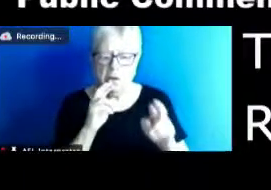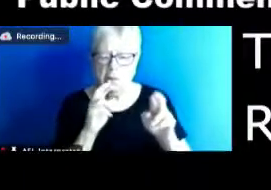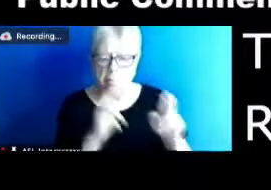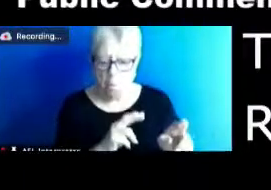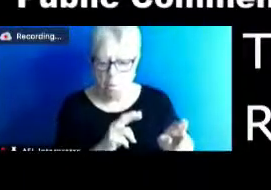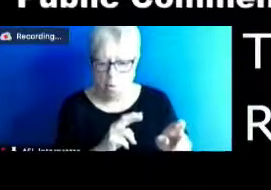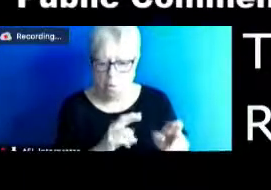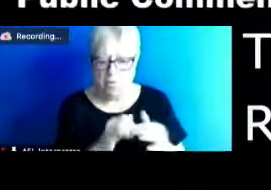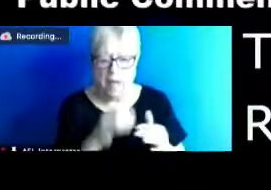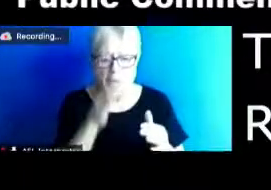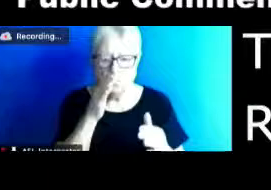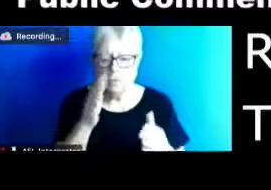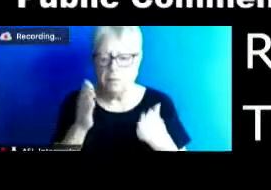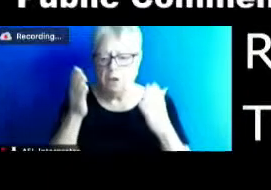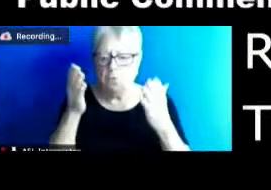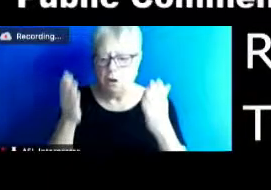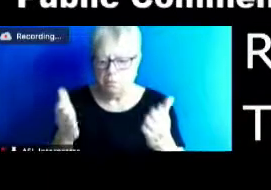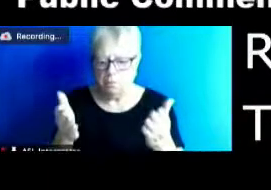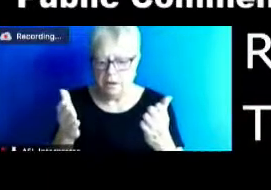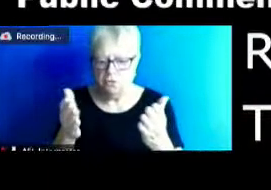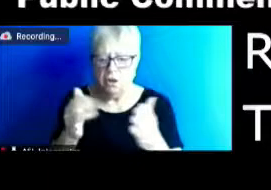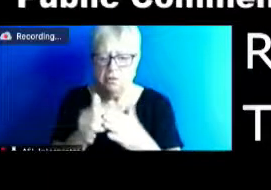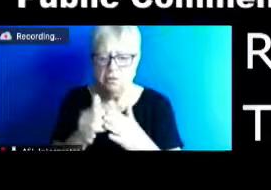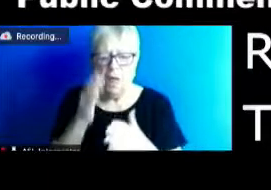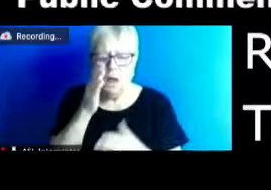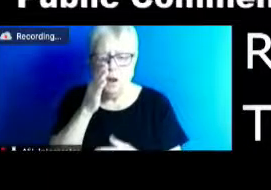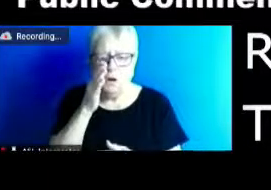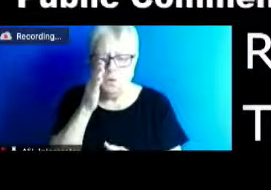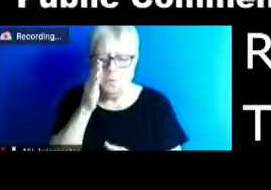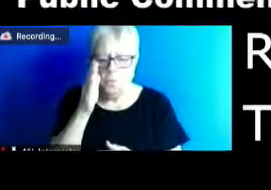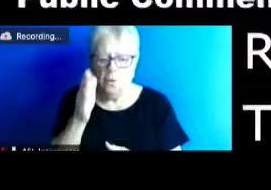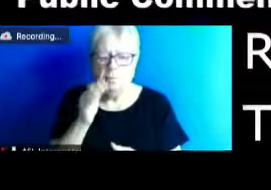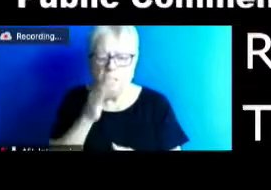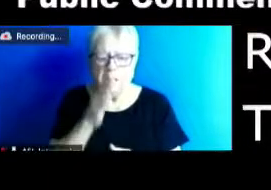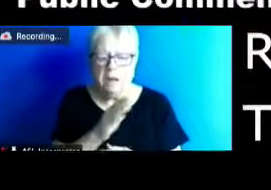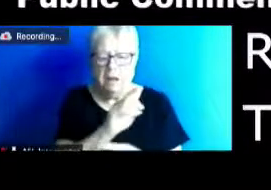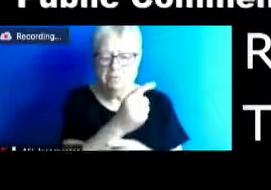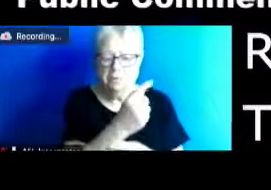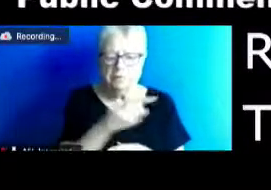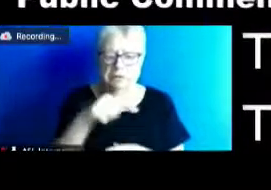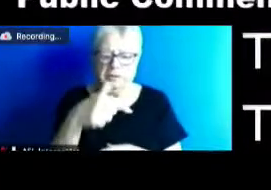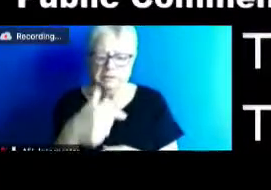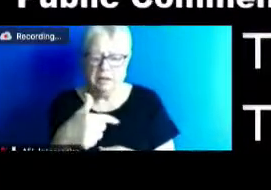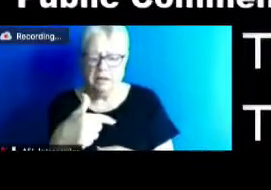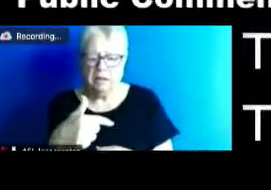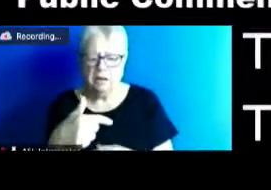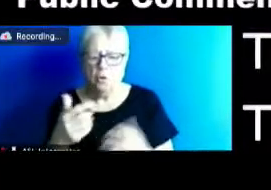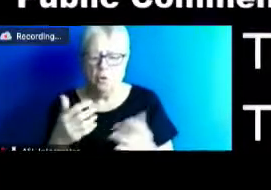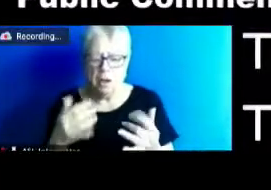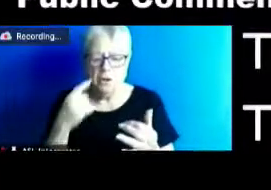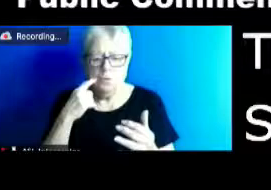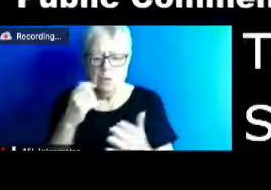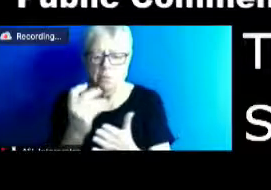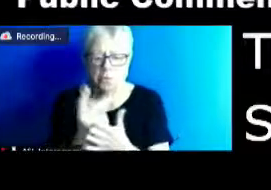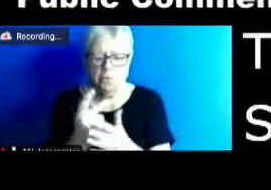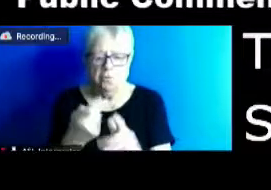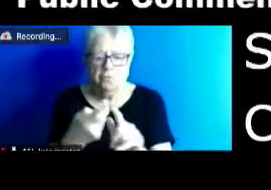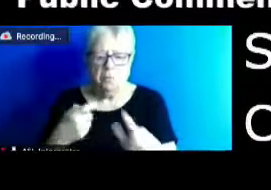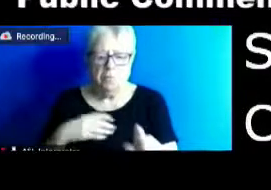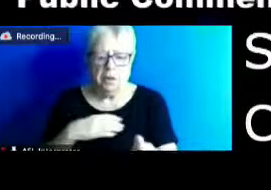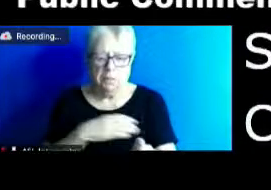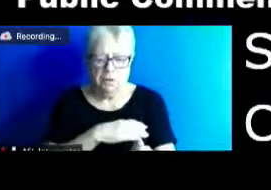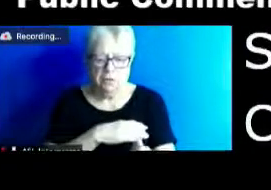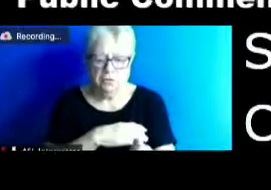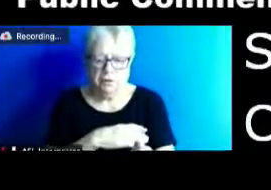be a recommendation that would obviously need a first and a second to be approved by the commission. So you're right. Ultimately, that's where it needs to go. How